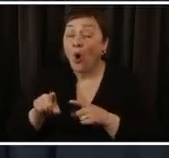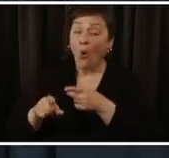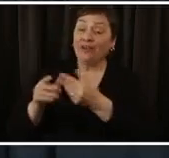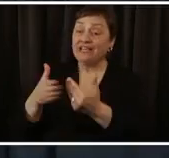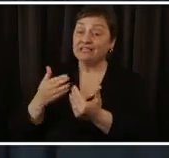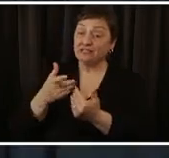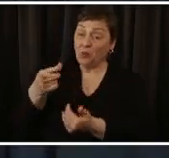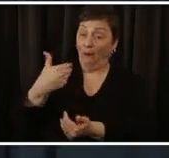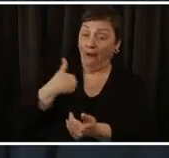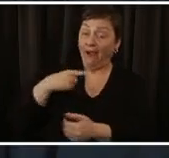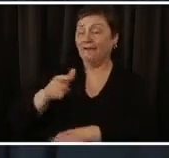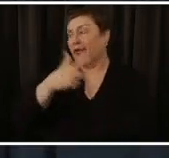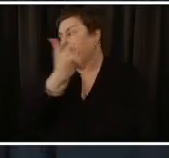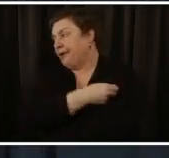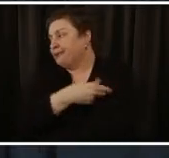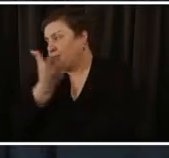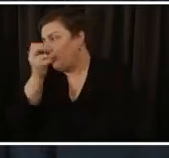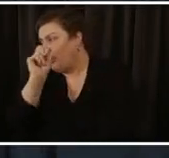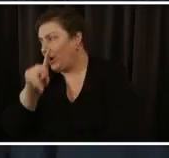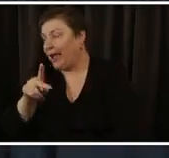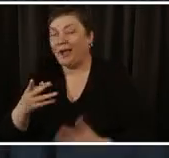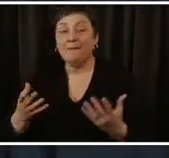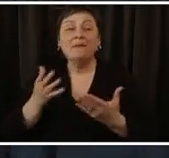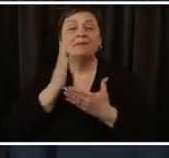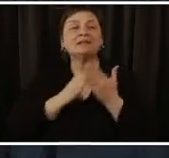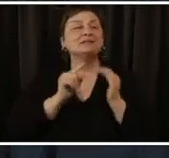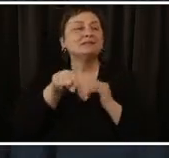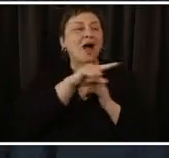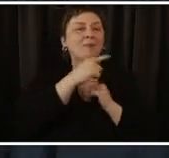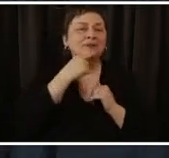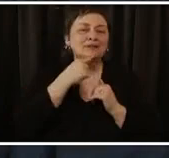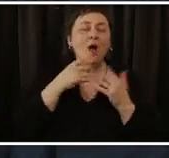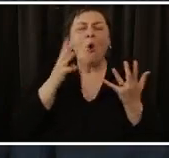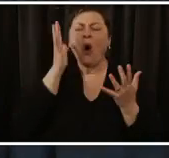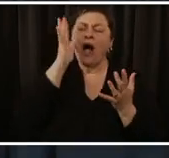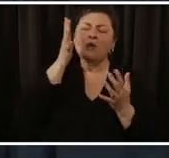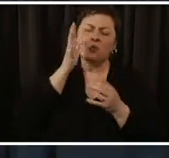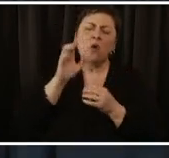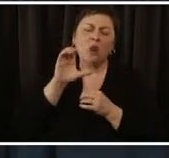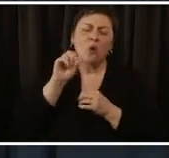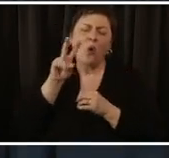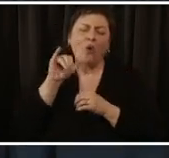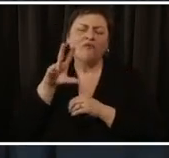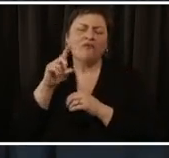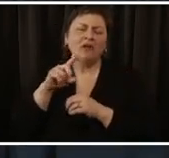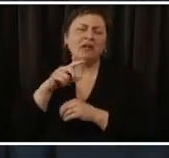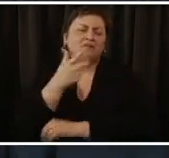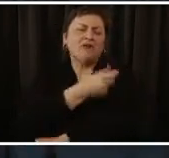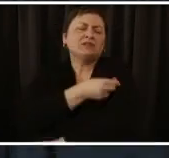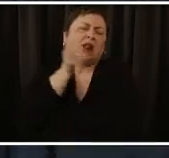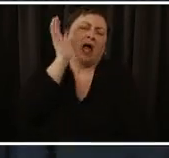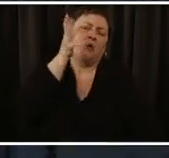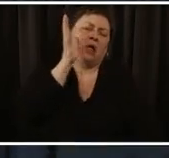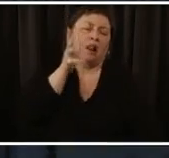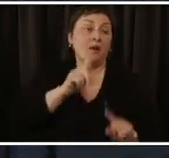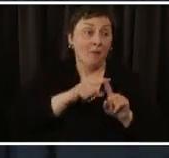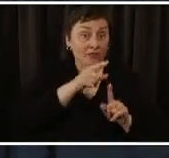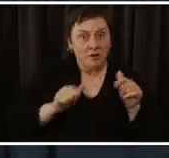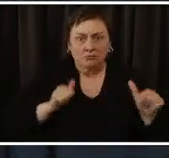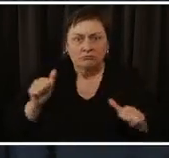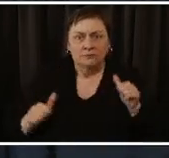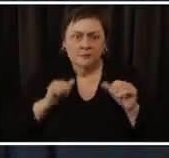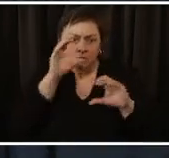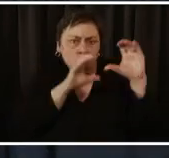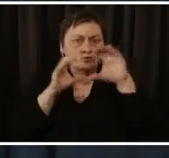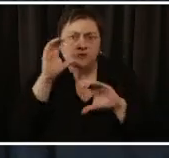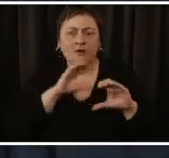folks, in an abstract way, they think, okay, I'll get vaccinated against COVID, but they're not going to go online and find it. It's got to be real and easy for them